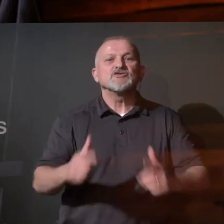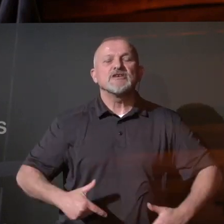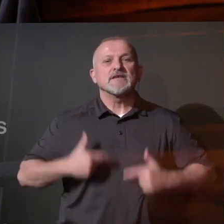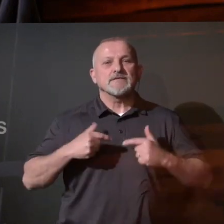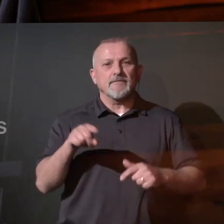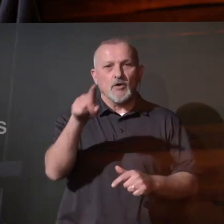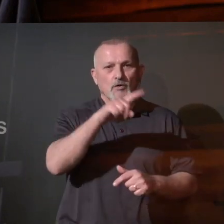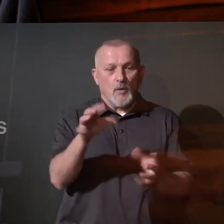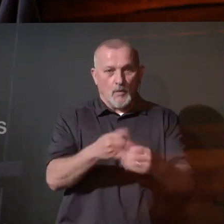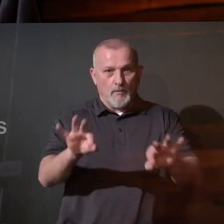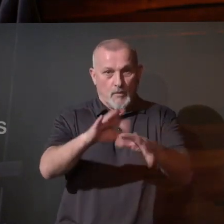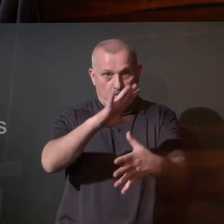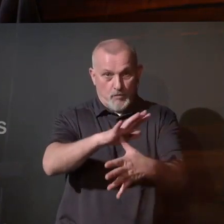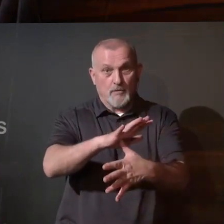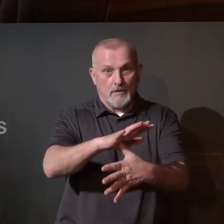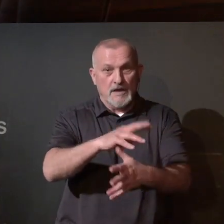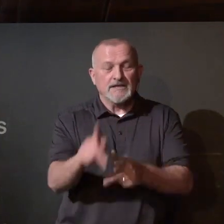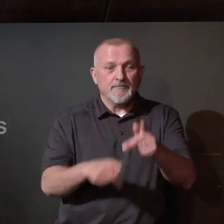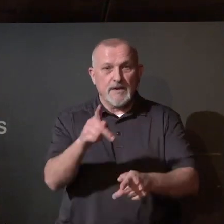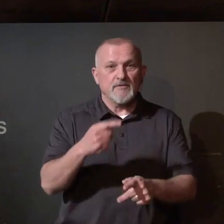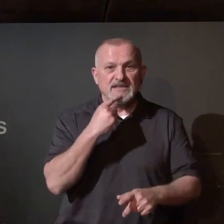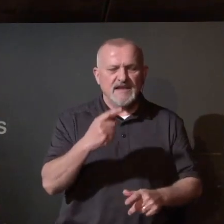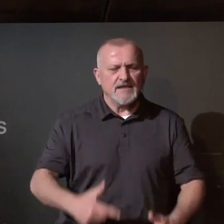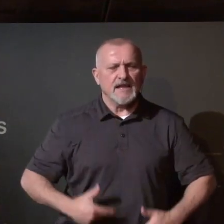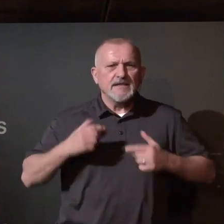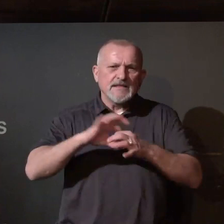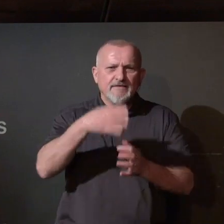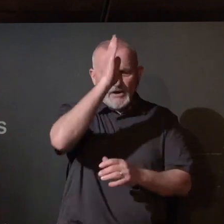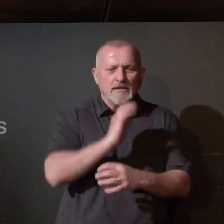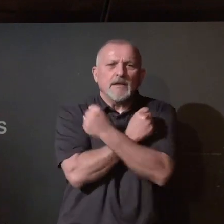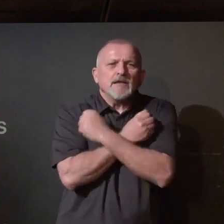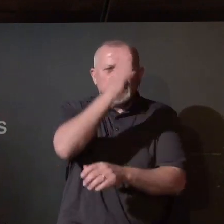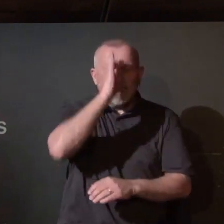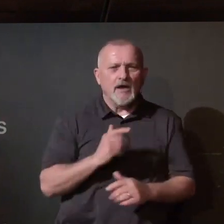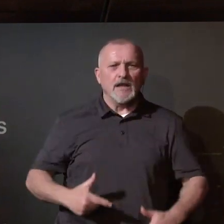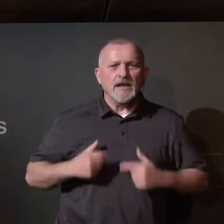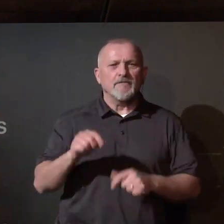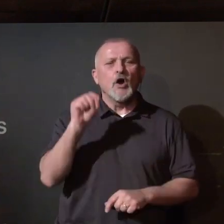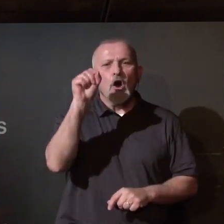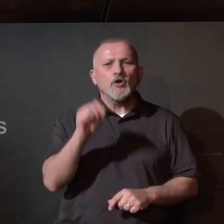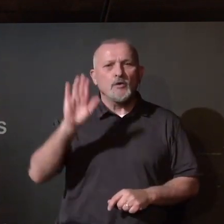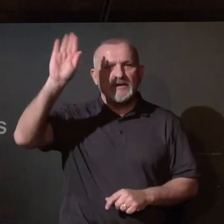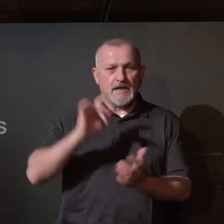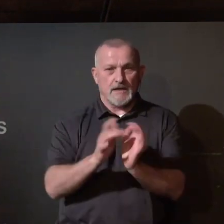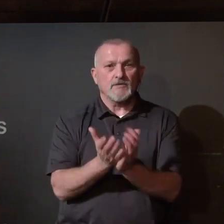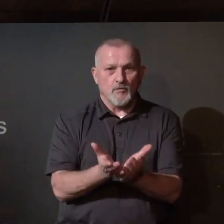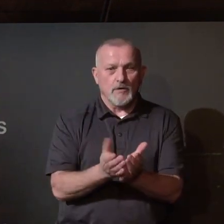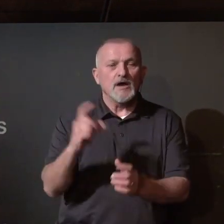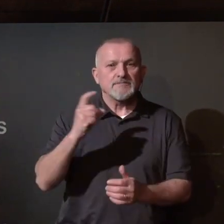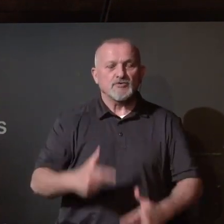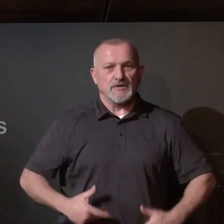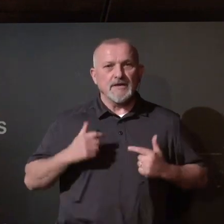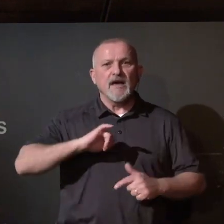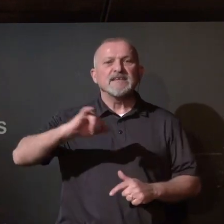New Testament. So those who say they live in God, those who say they love God and live according to His Word should live their